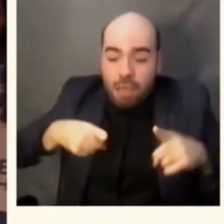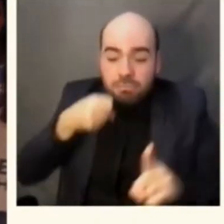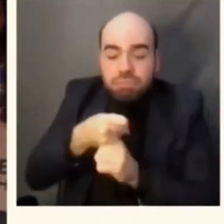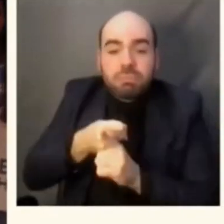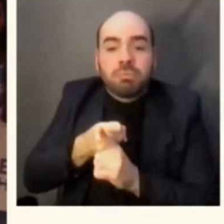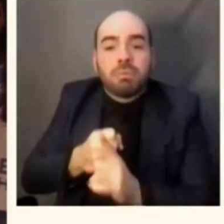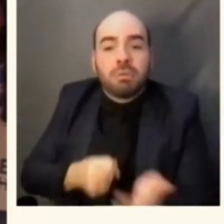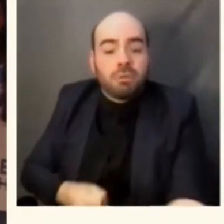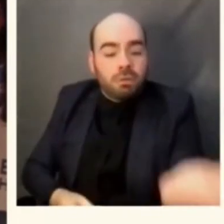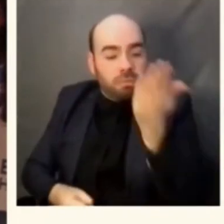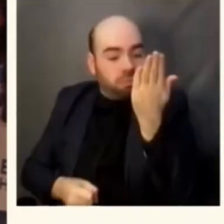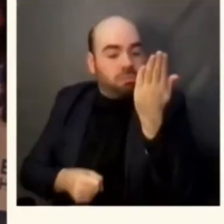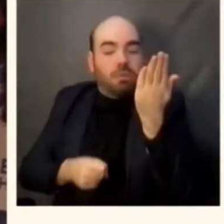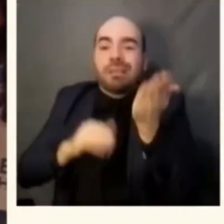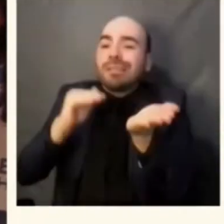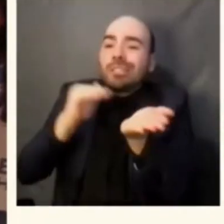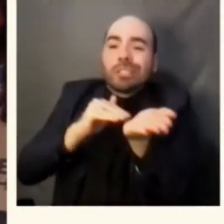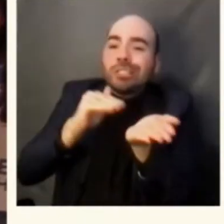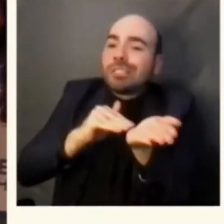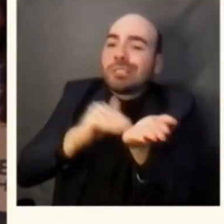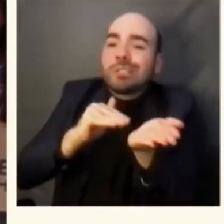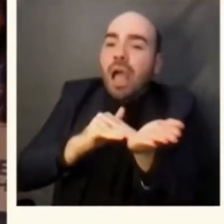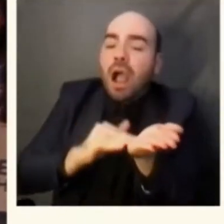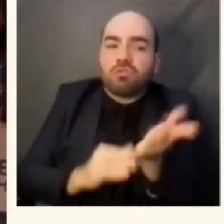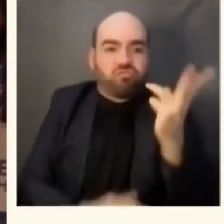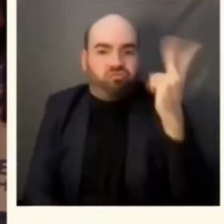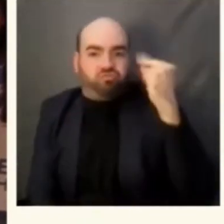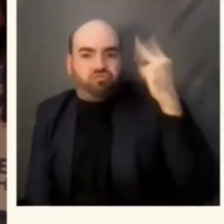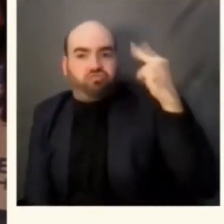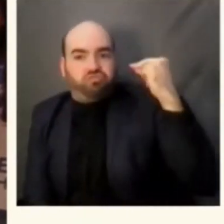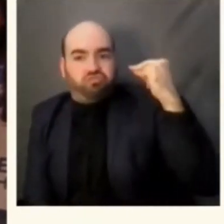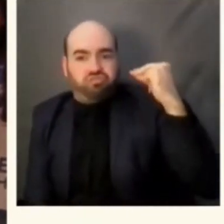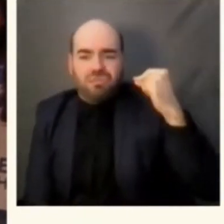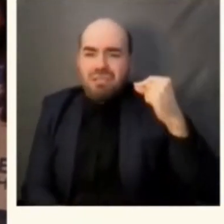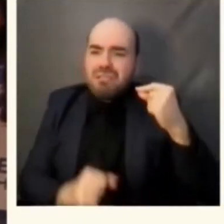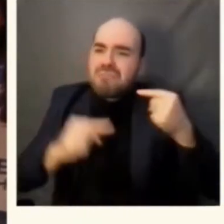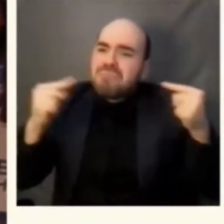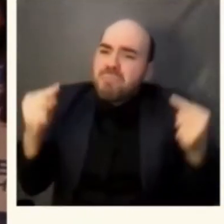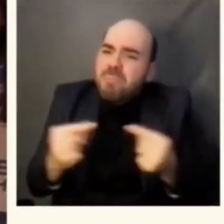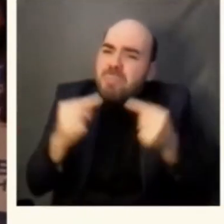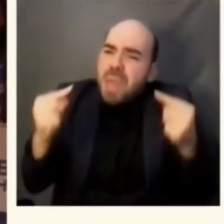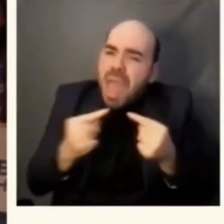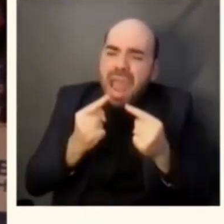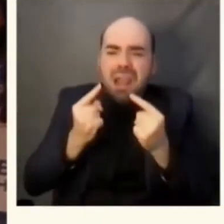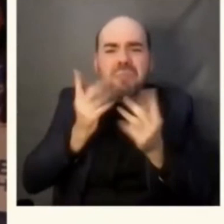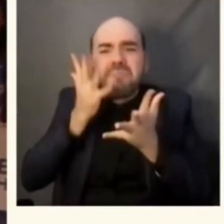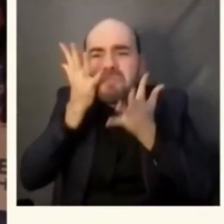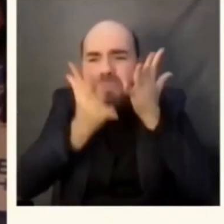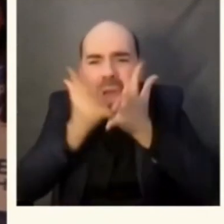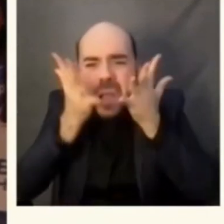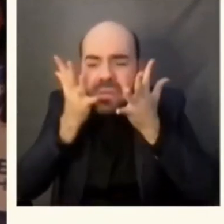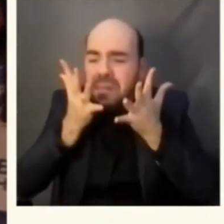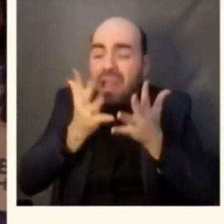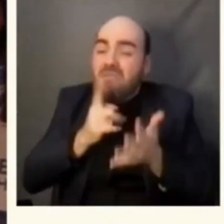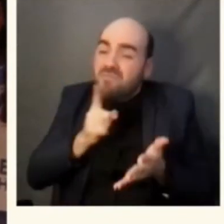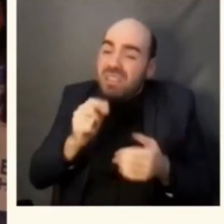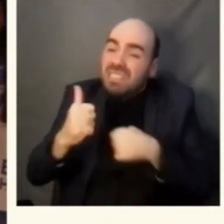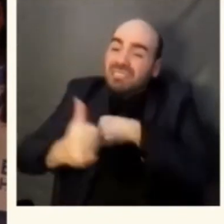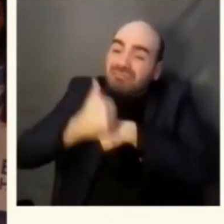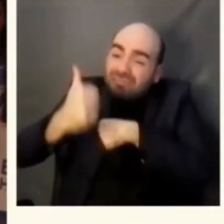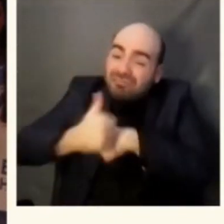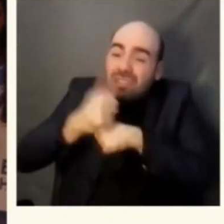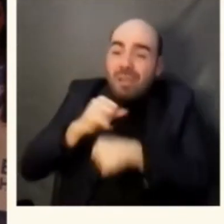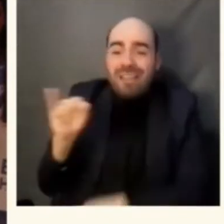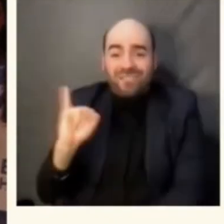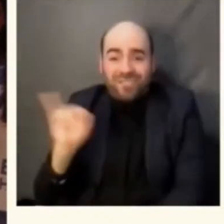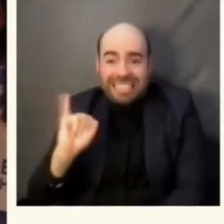them care, pain and humiliation and deadly infections. They described being told